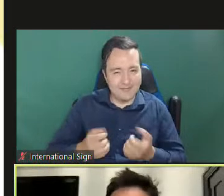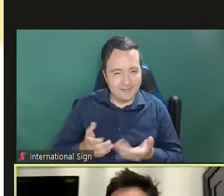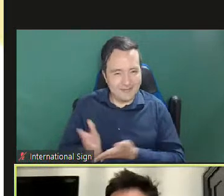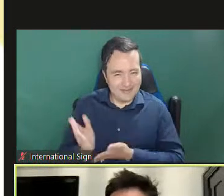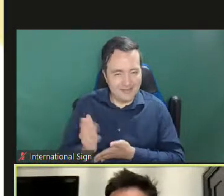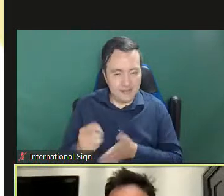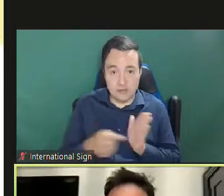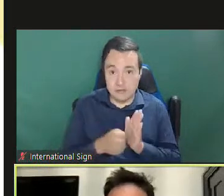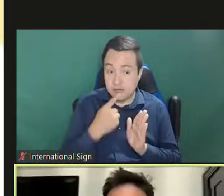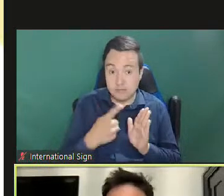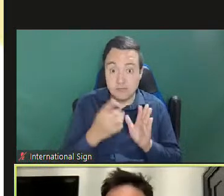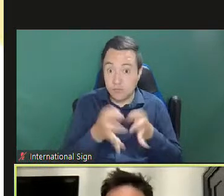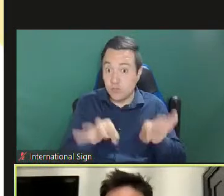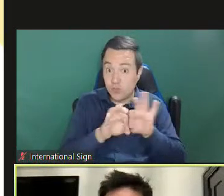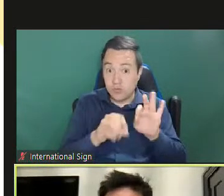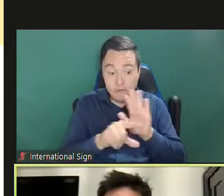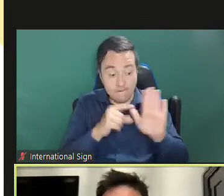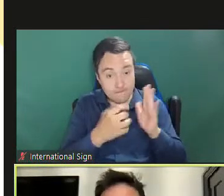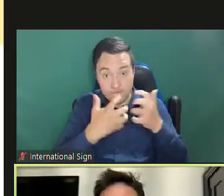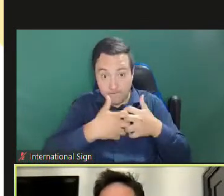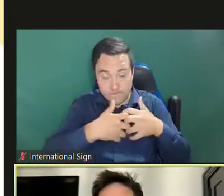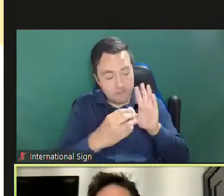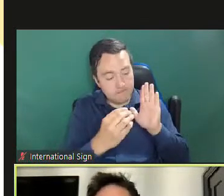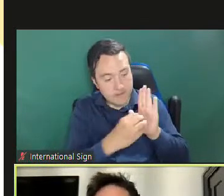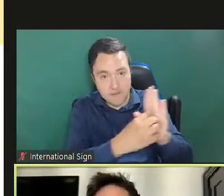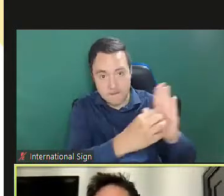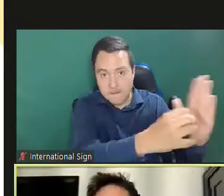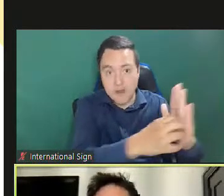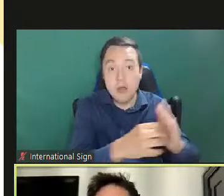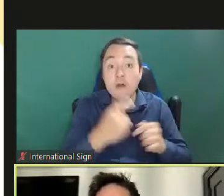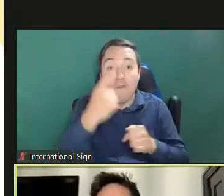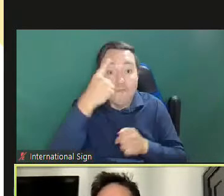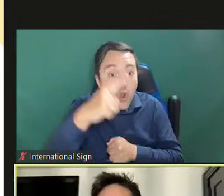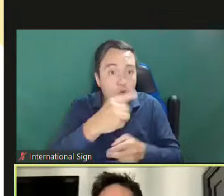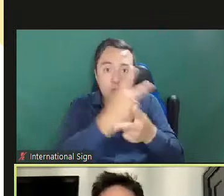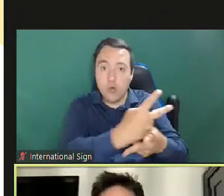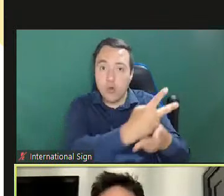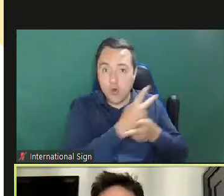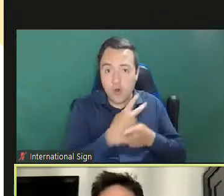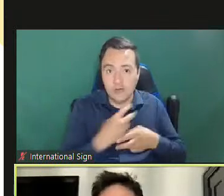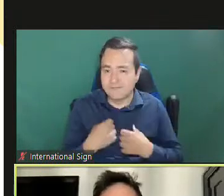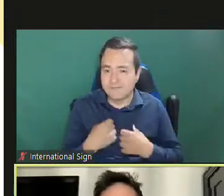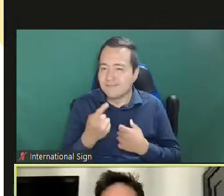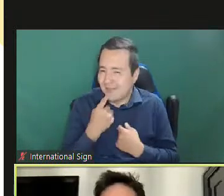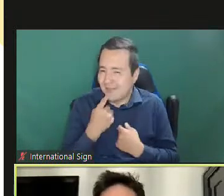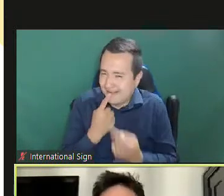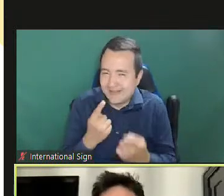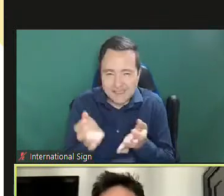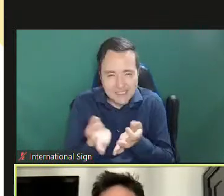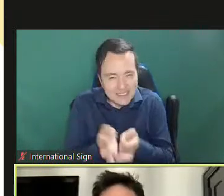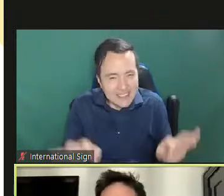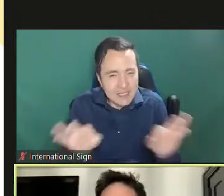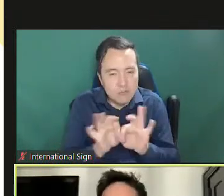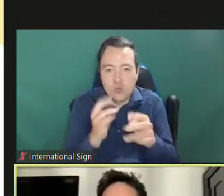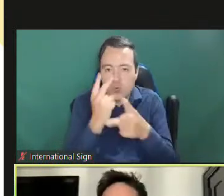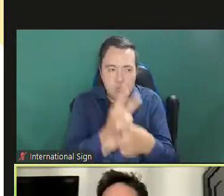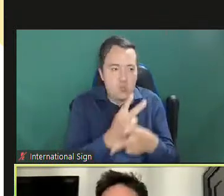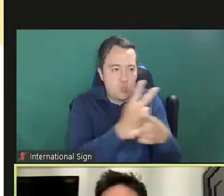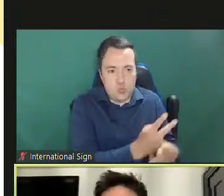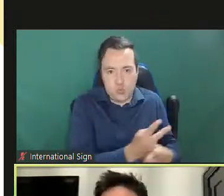about frontal labeling as being viewed as an effective tool to protect health,